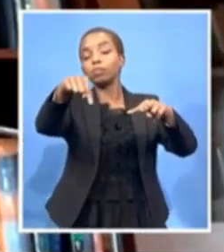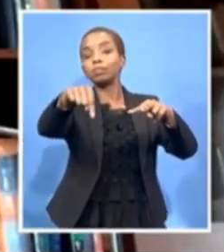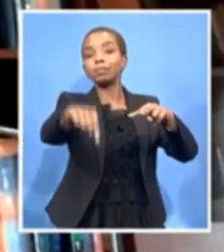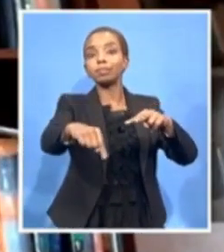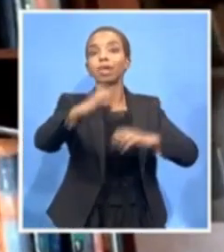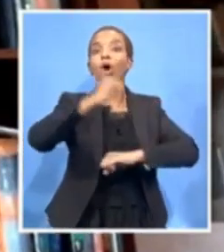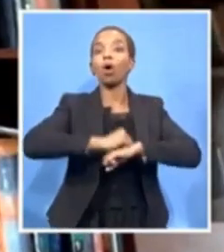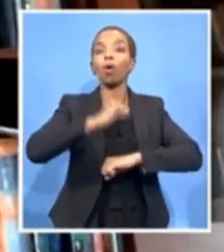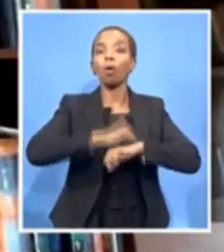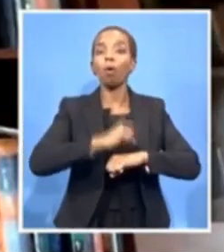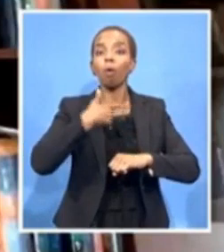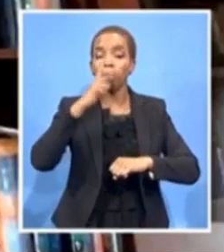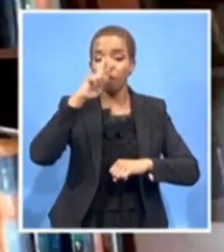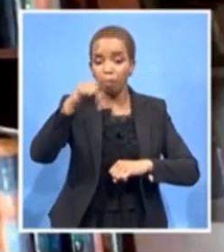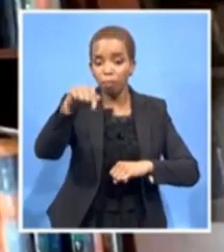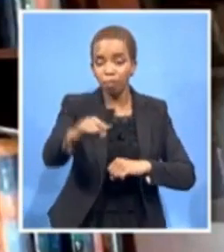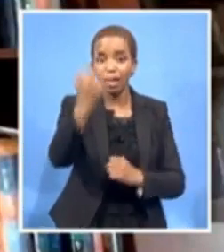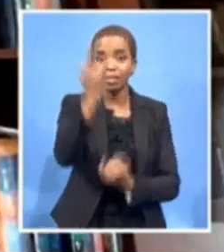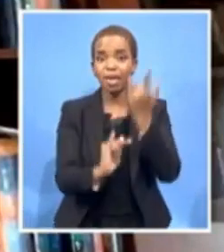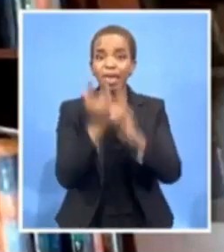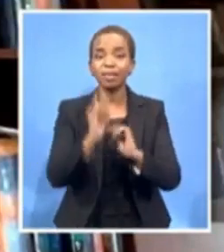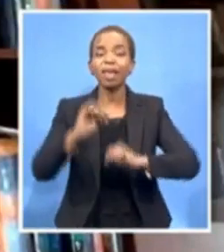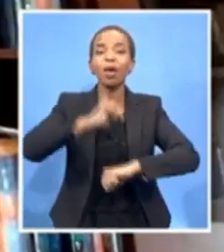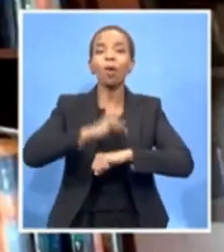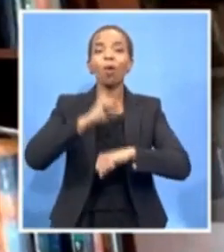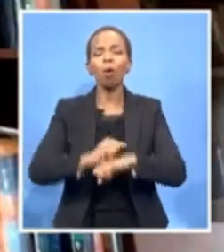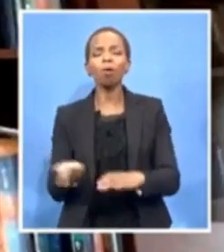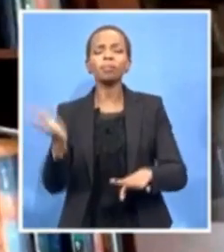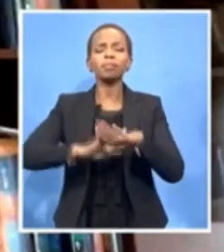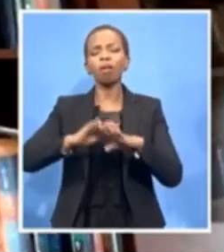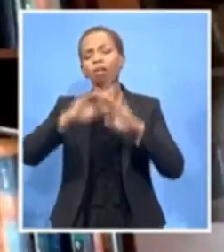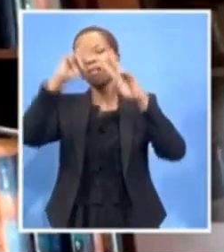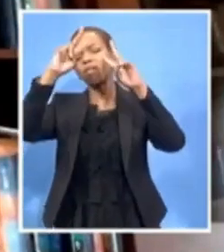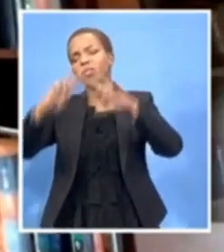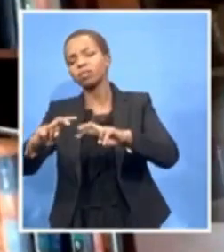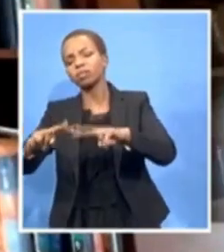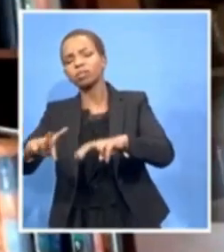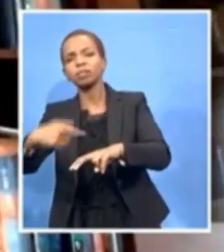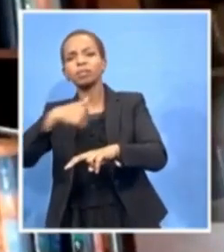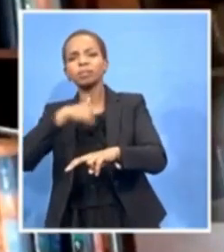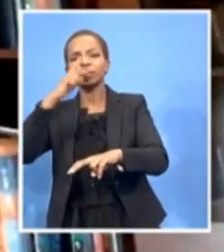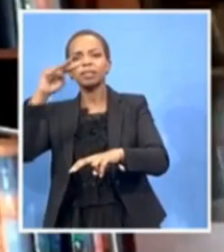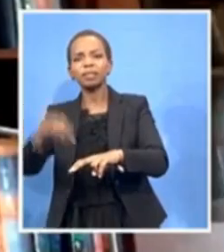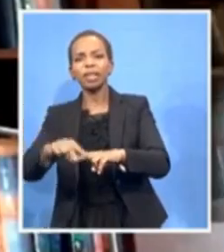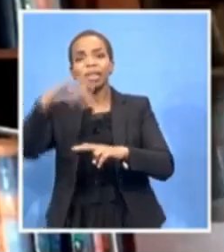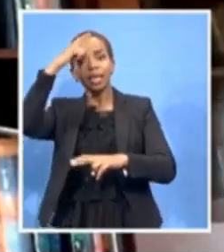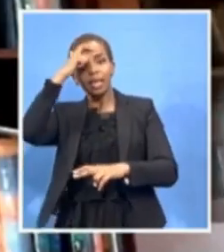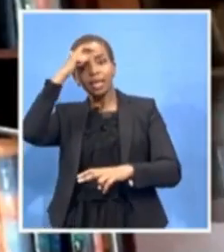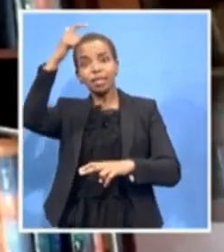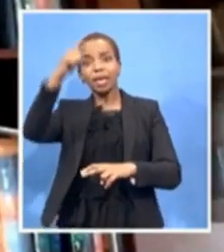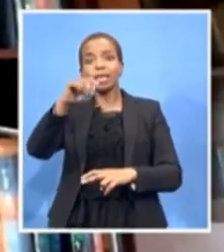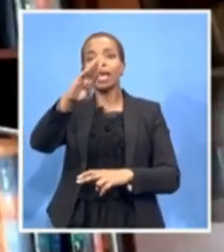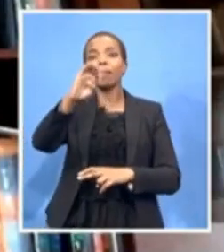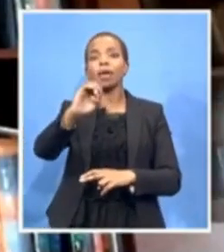go beyond that and look to King Chief Kamar of the Botswana and I go beyond that and I go